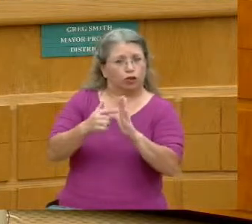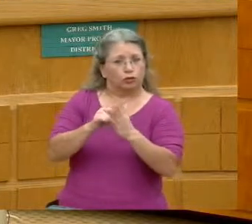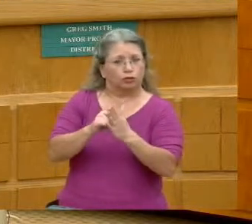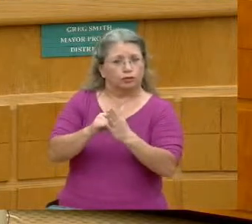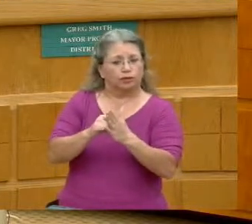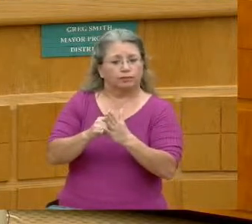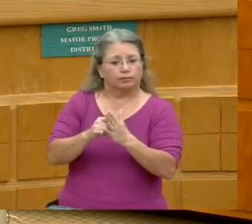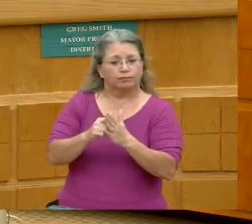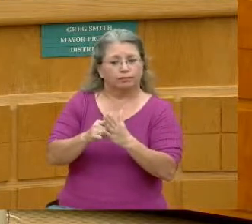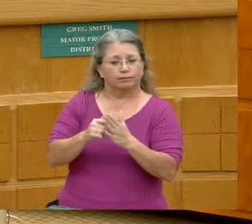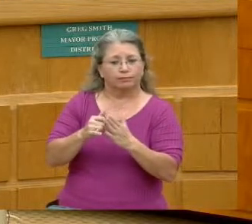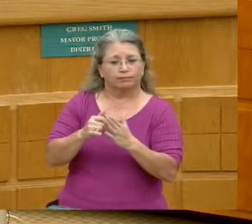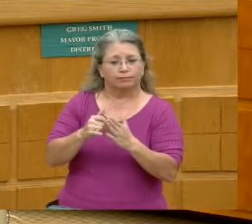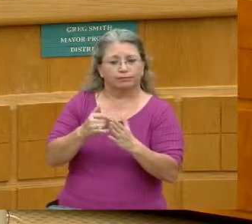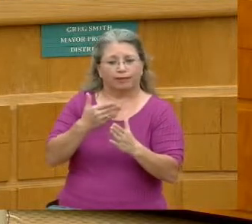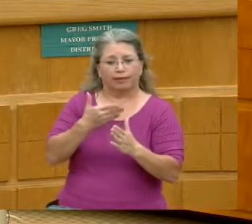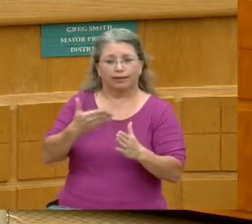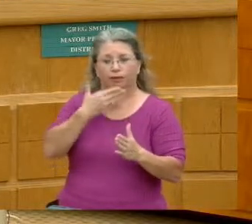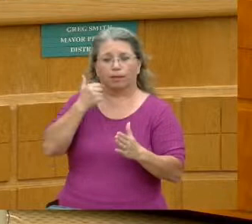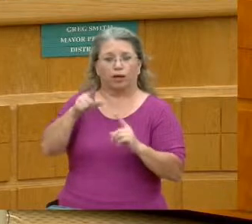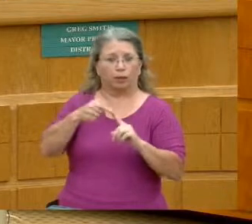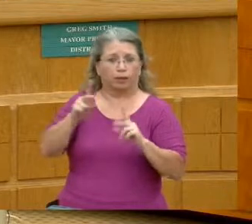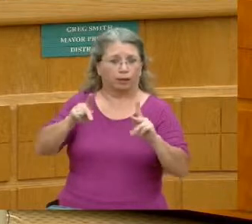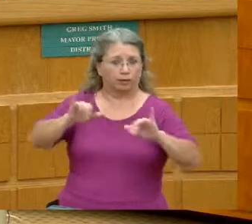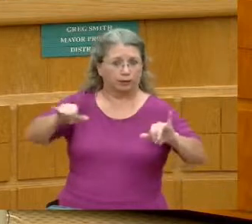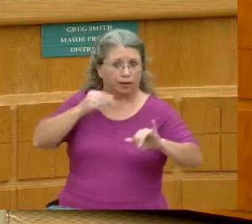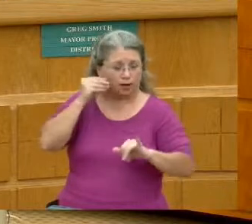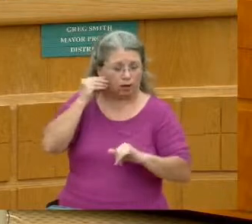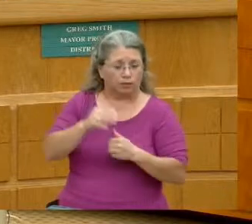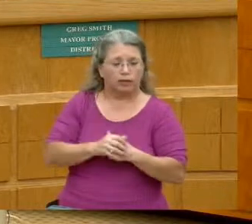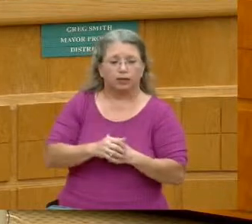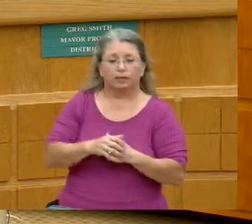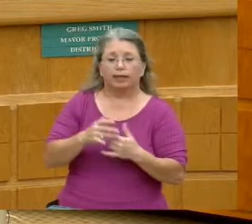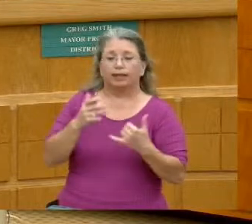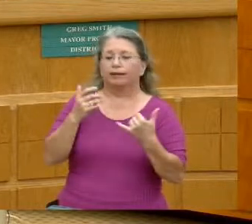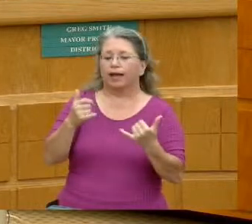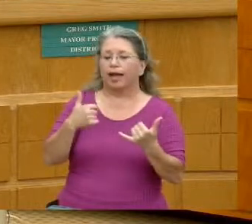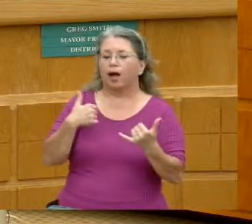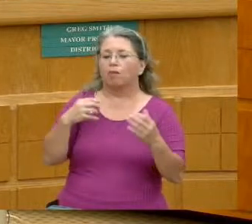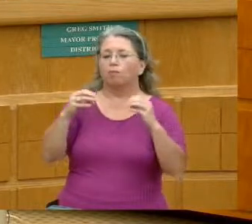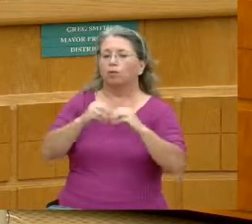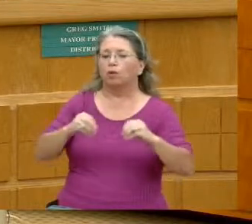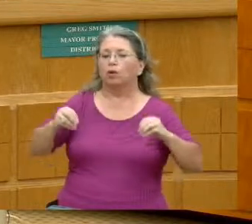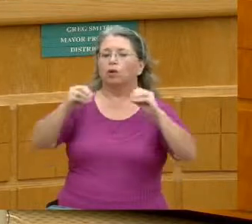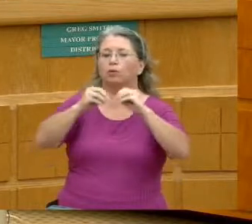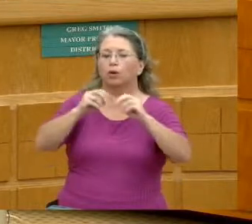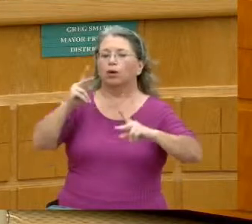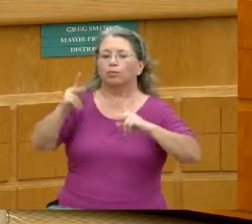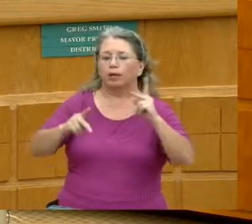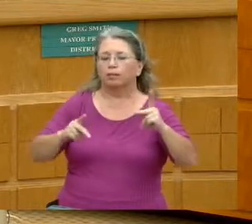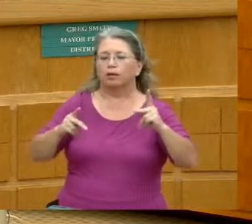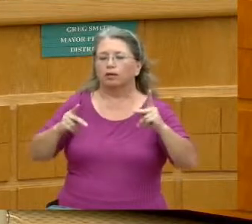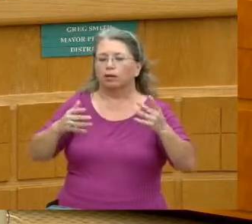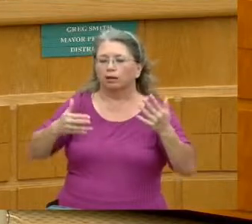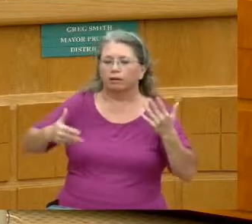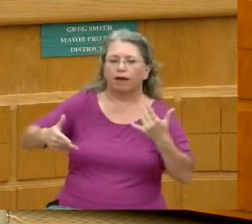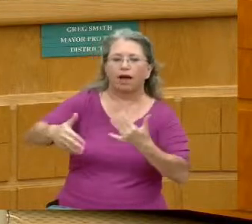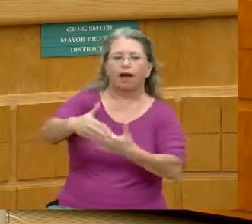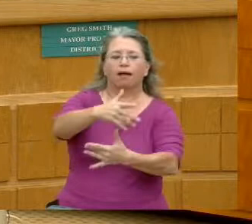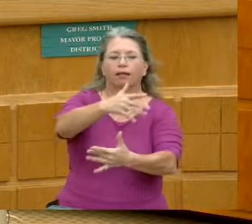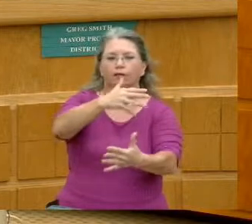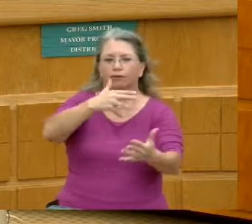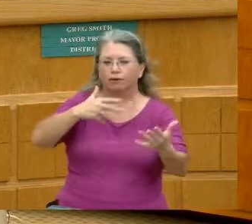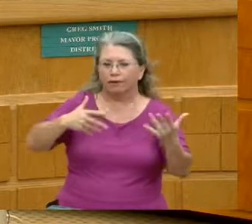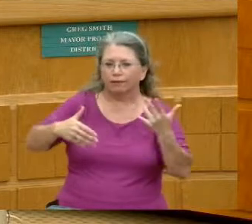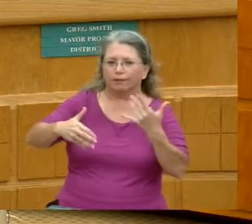gatherings, and that may be some of what's happening to us now, where we're starting to increase with the number of cases. As we slowly go